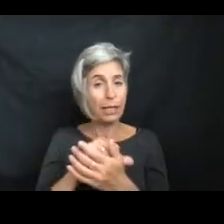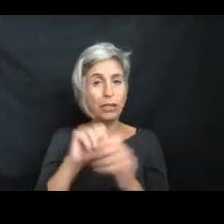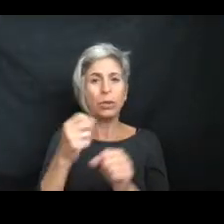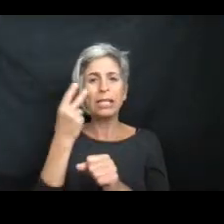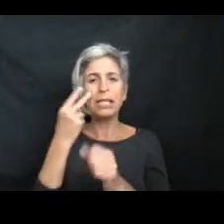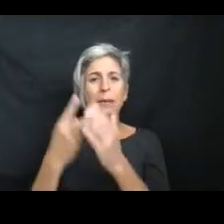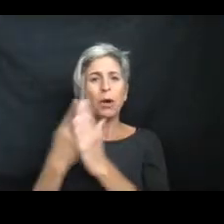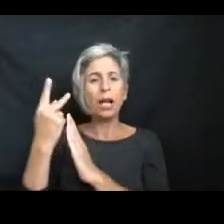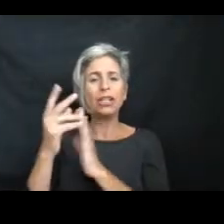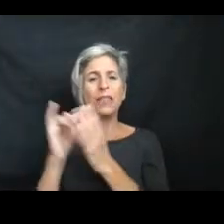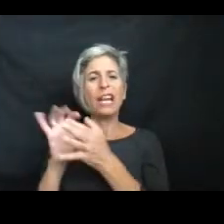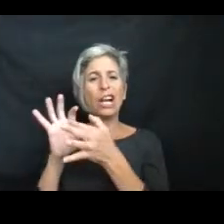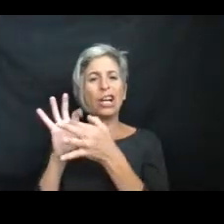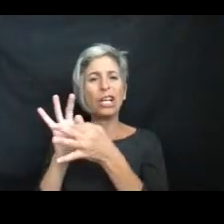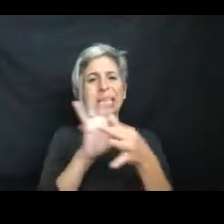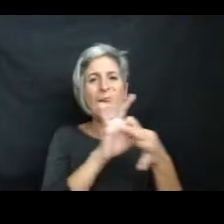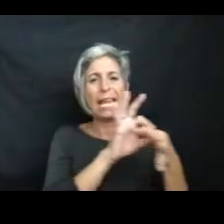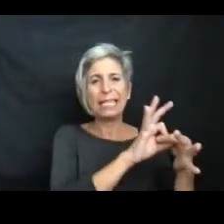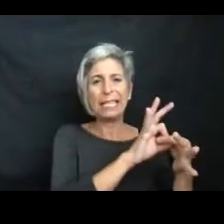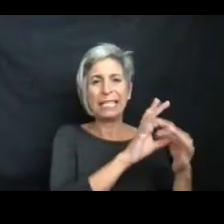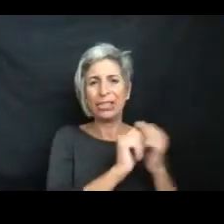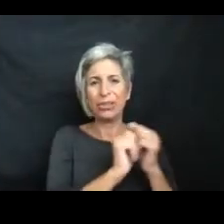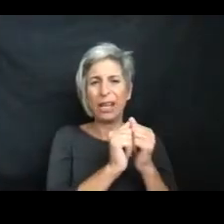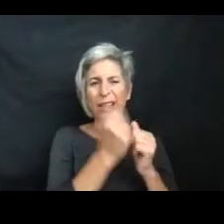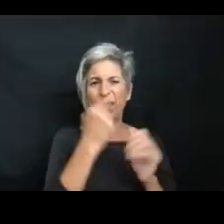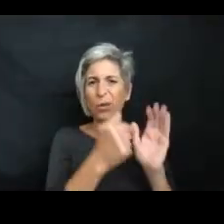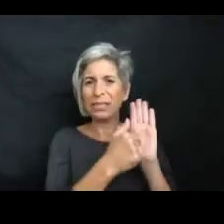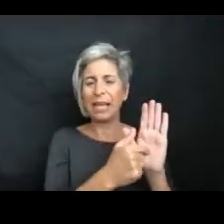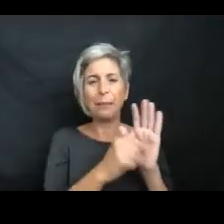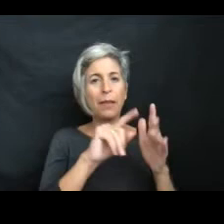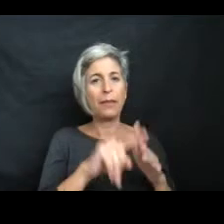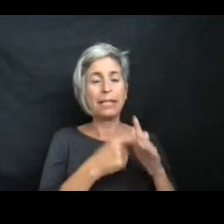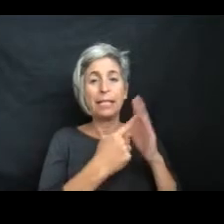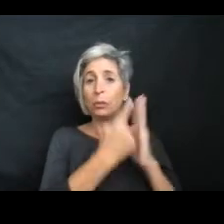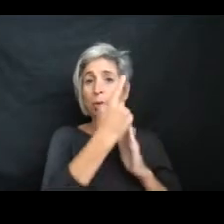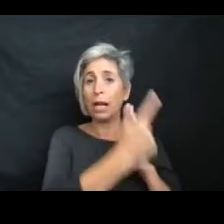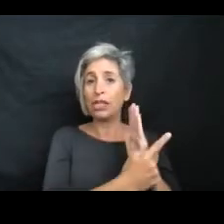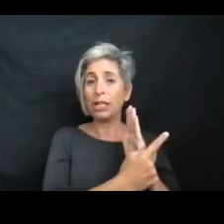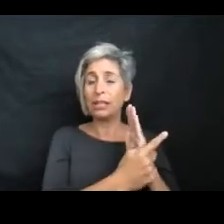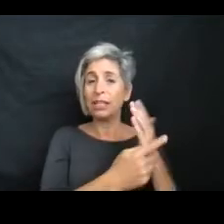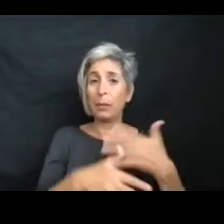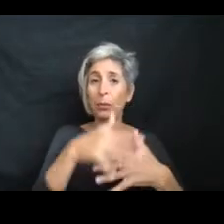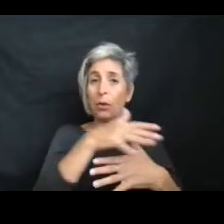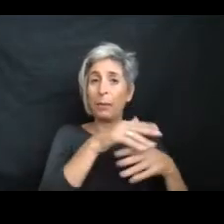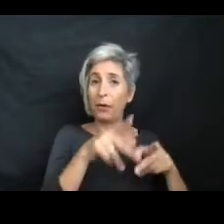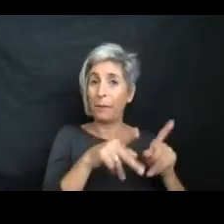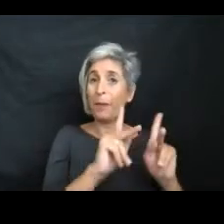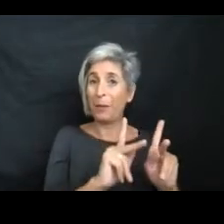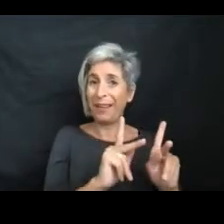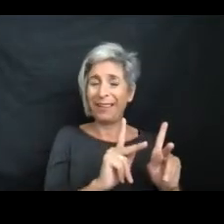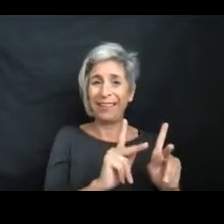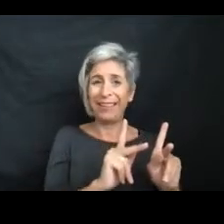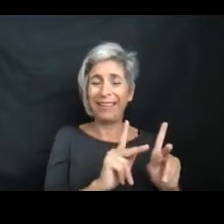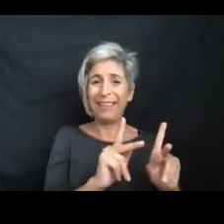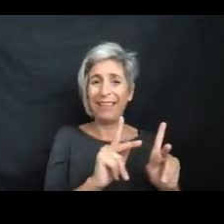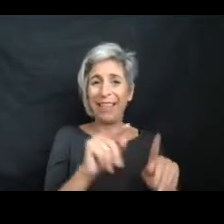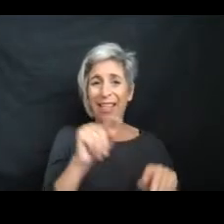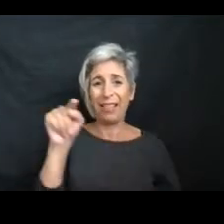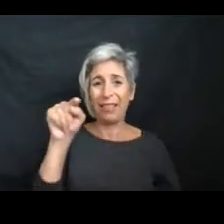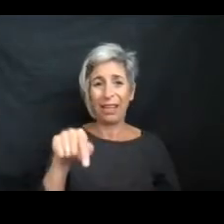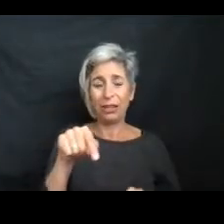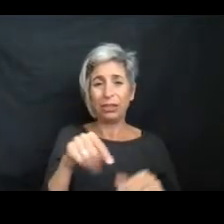that are connected to each other. For example, this initial project is a primary permit, and this one down here is a